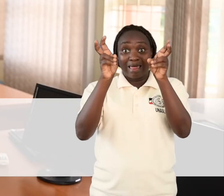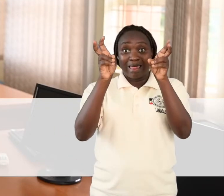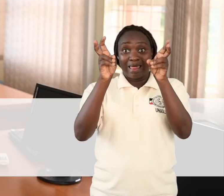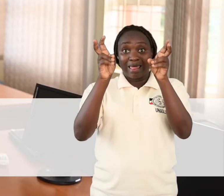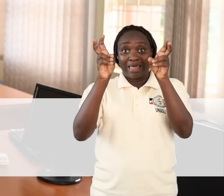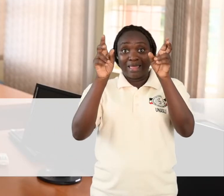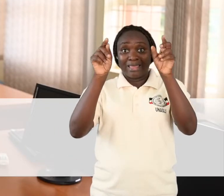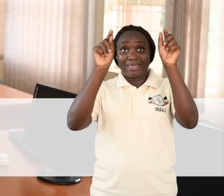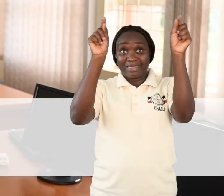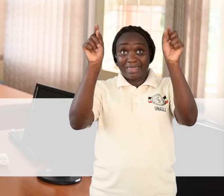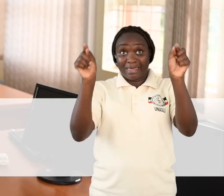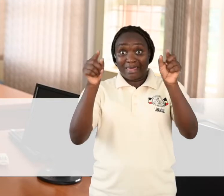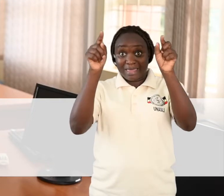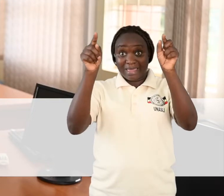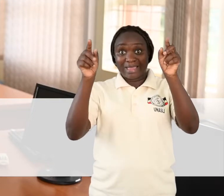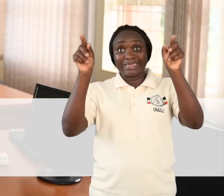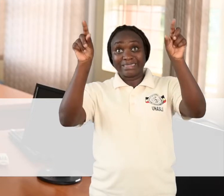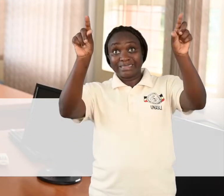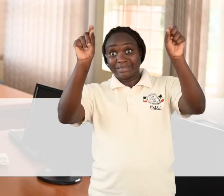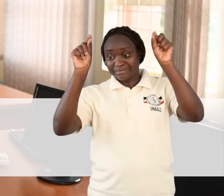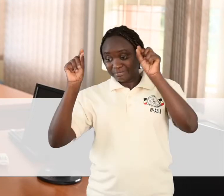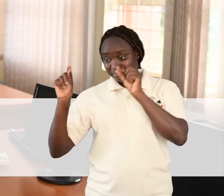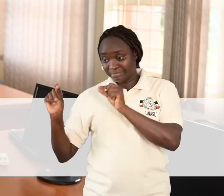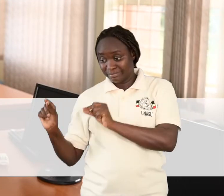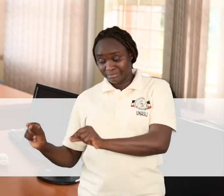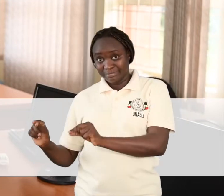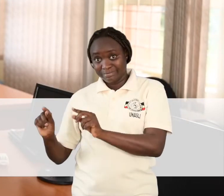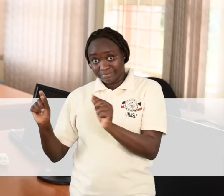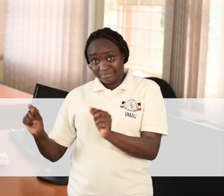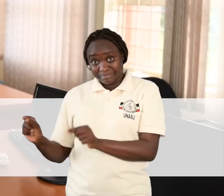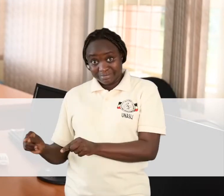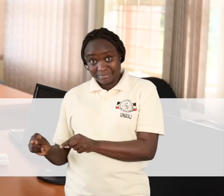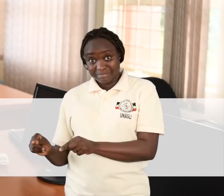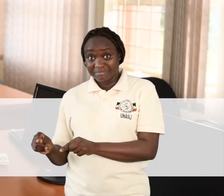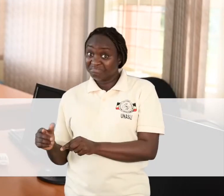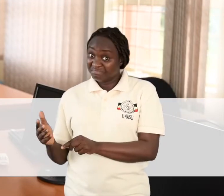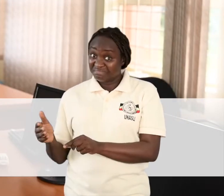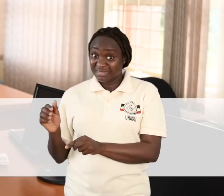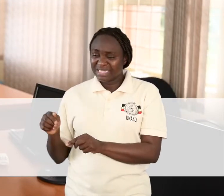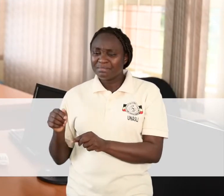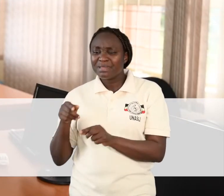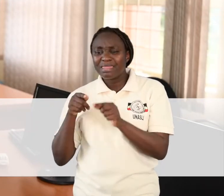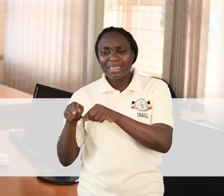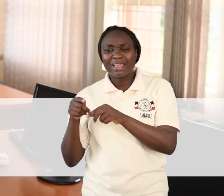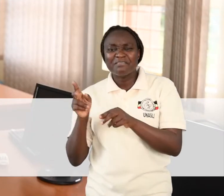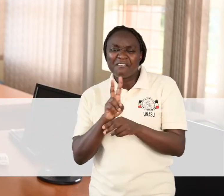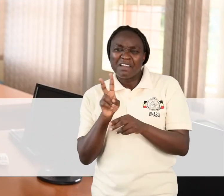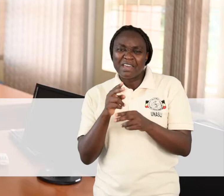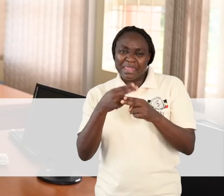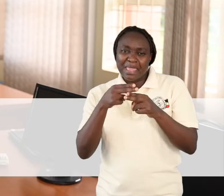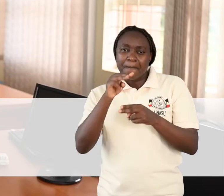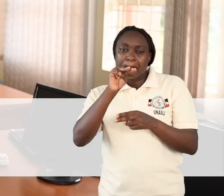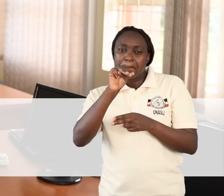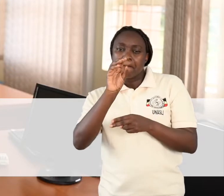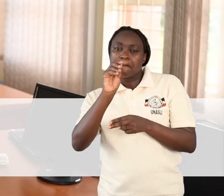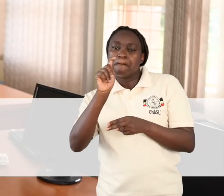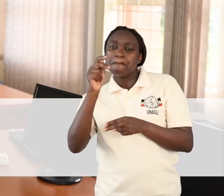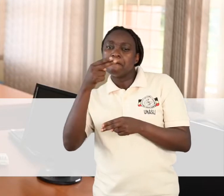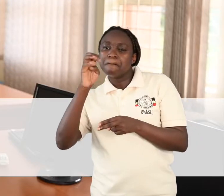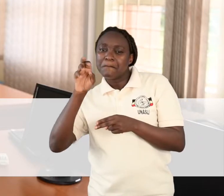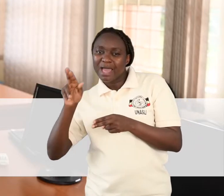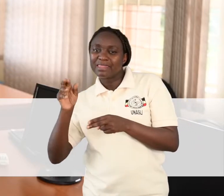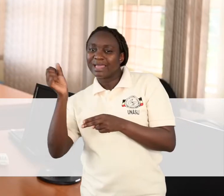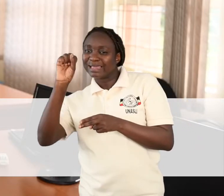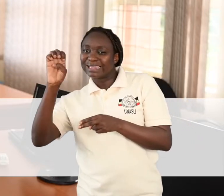set is also a subset. What are we calling the mother set? What we are calling the mother